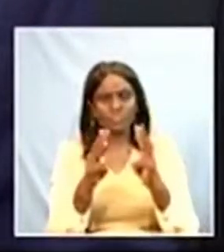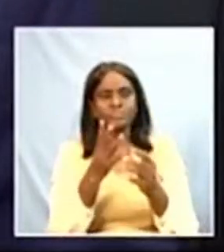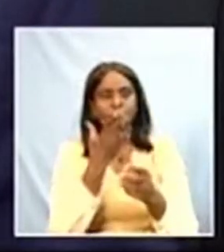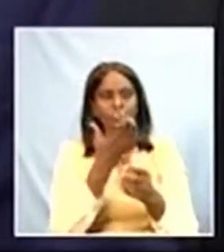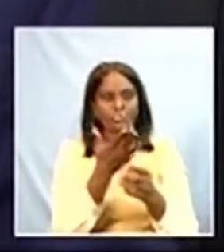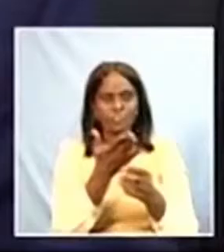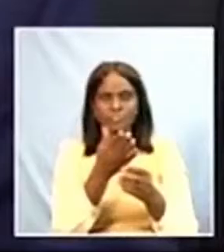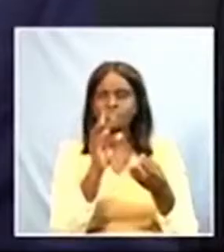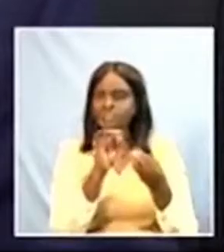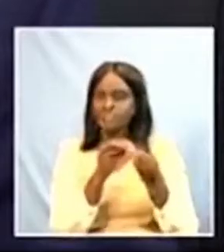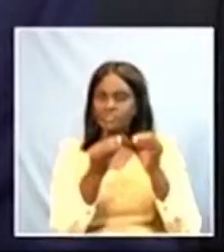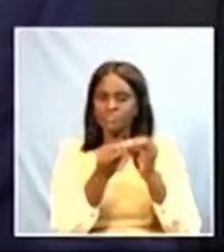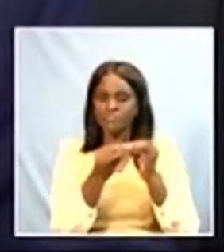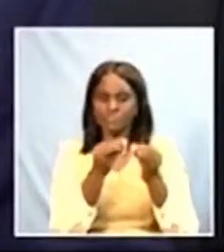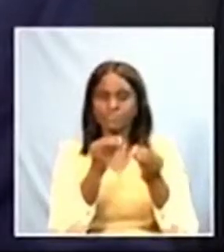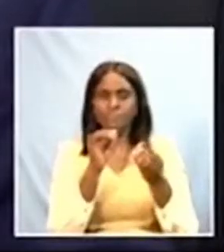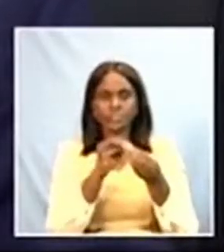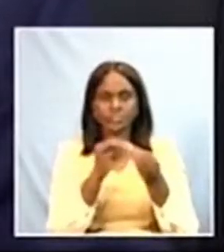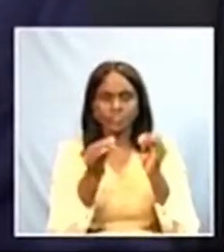is number.